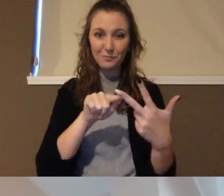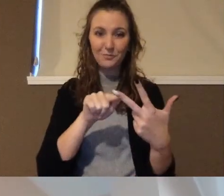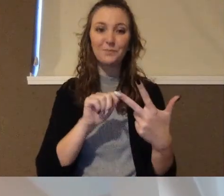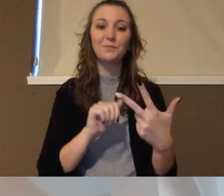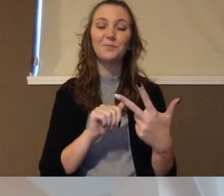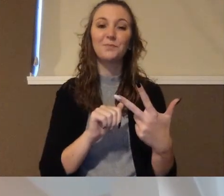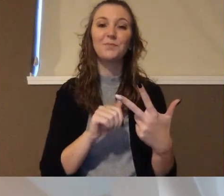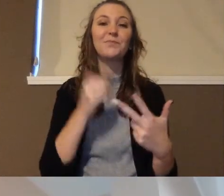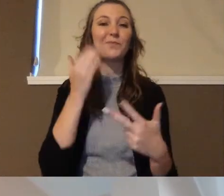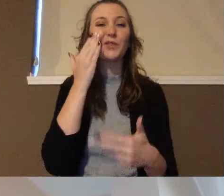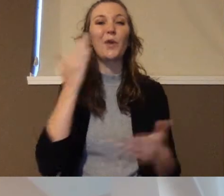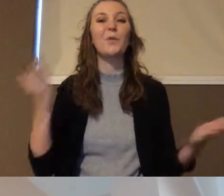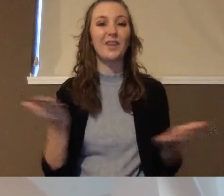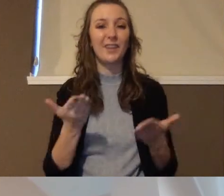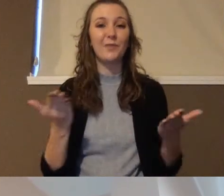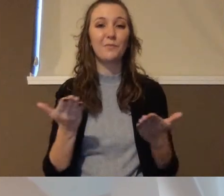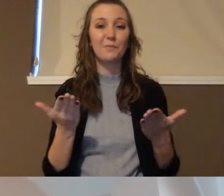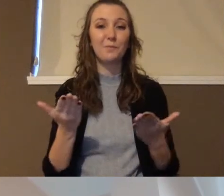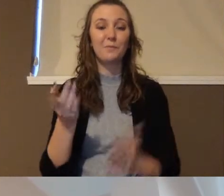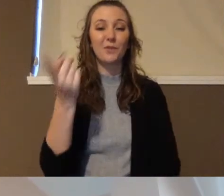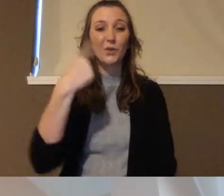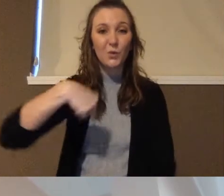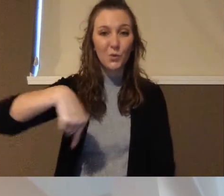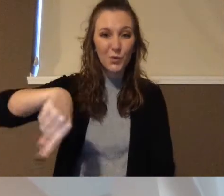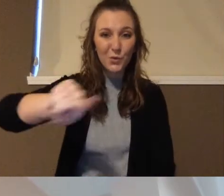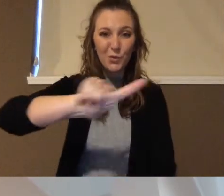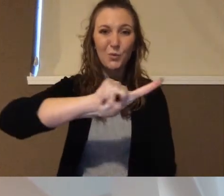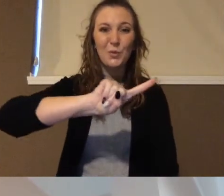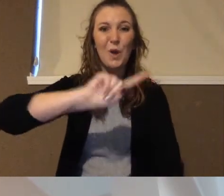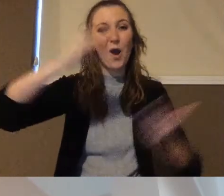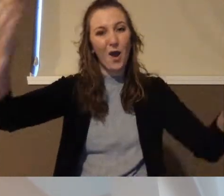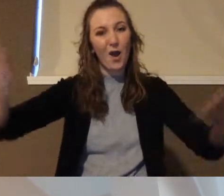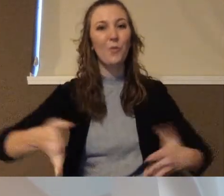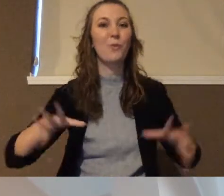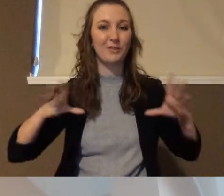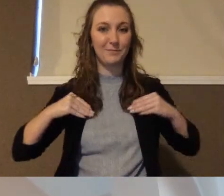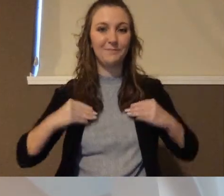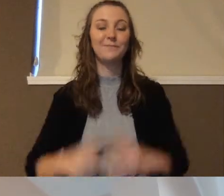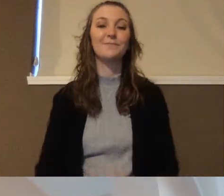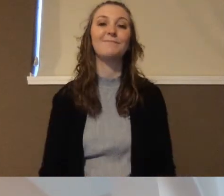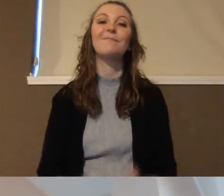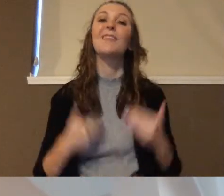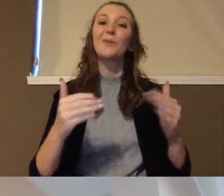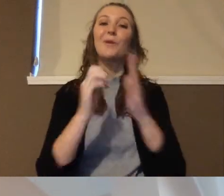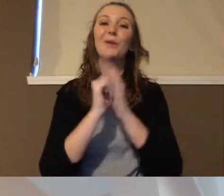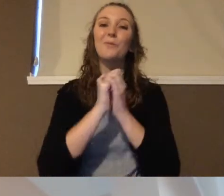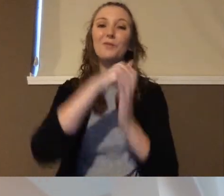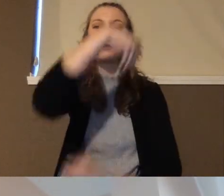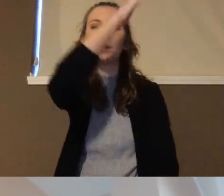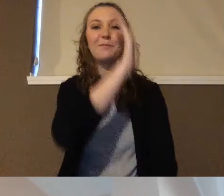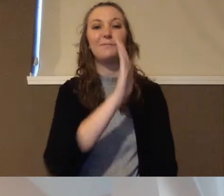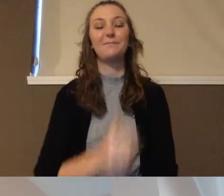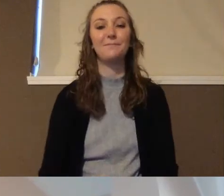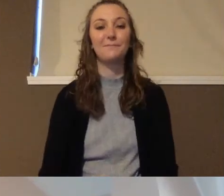those, know that here you are welcome. Let us worship God.